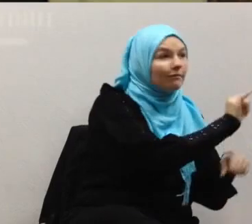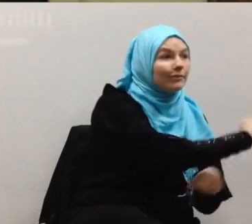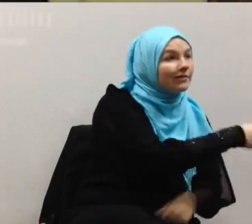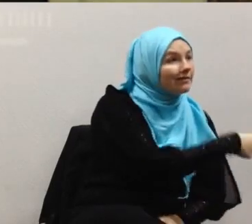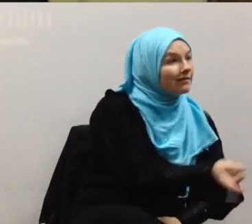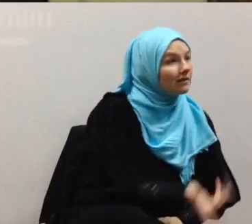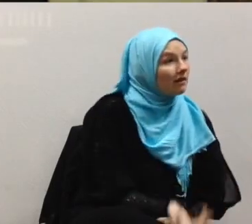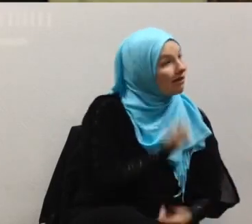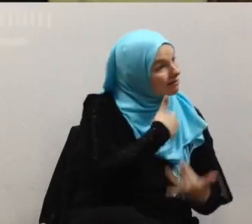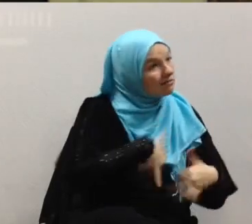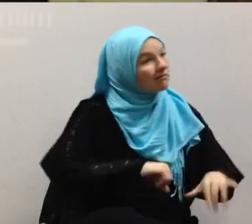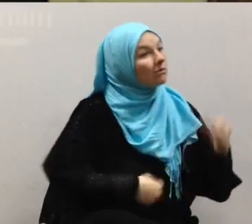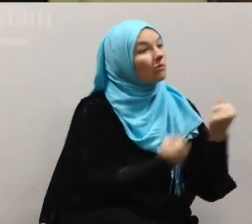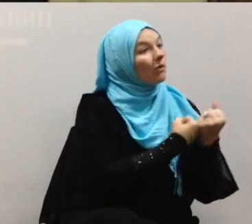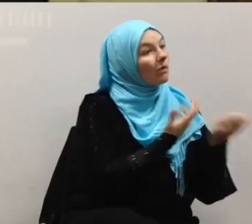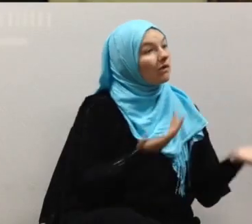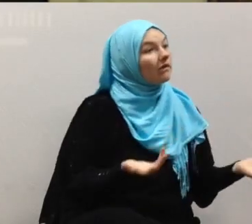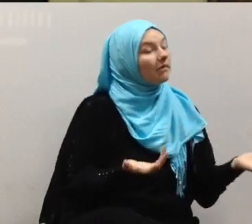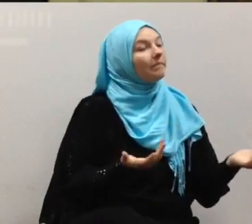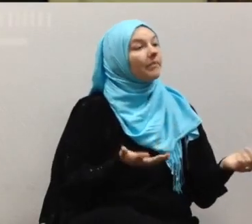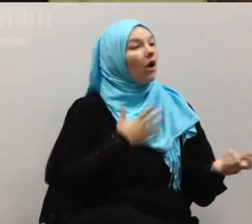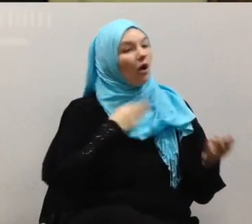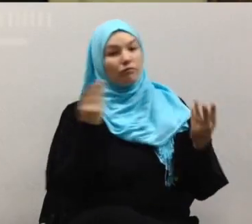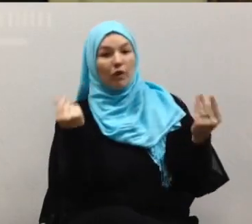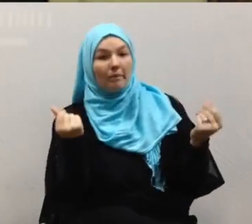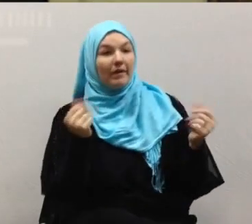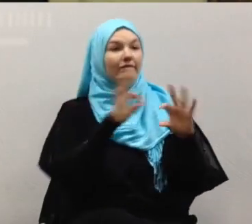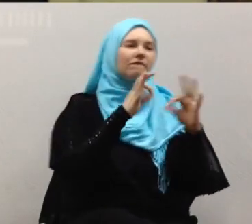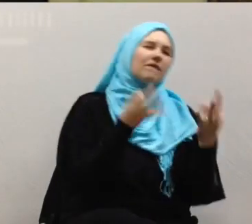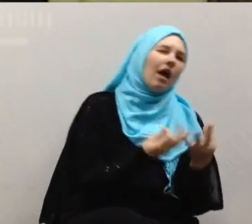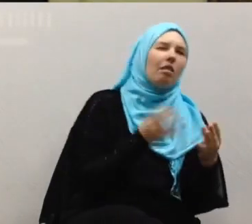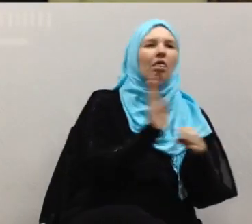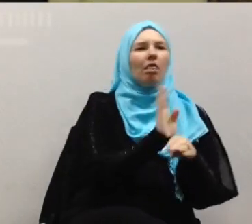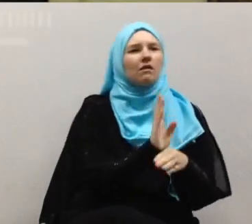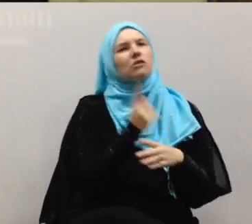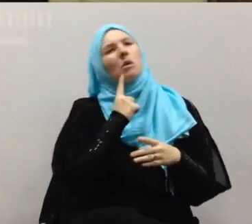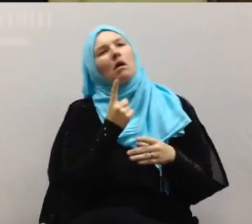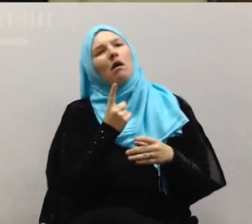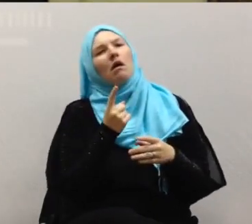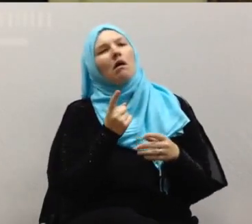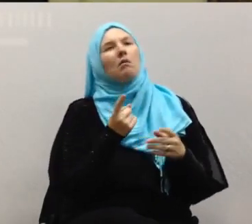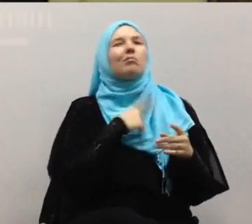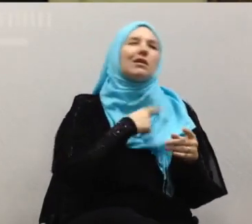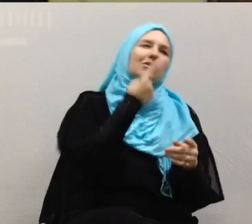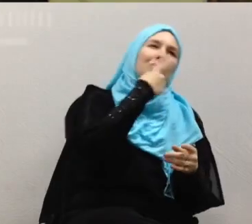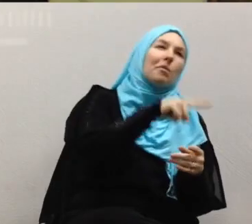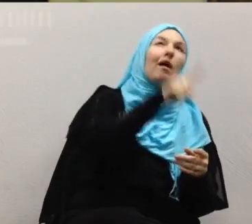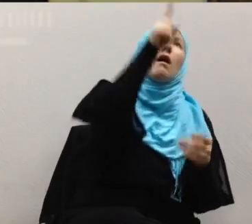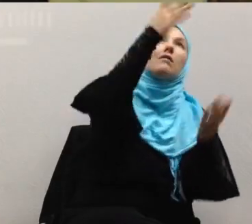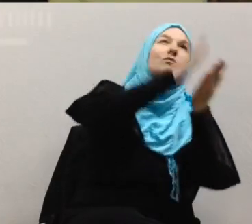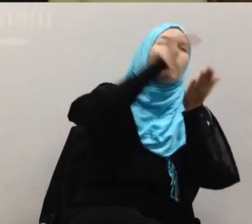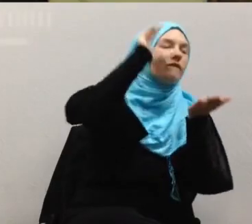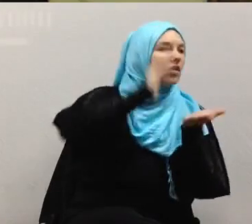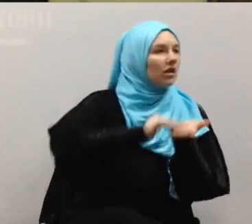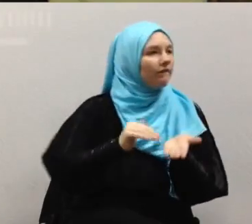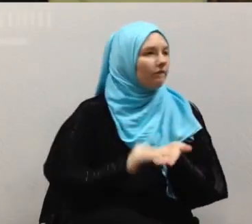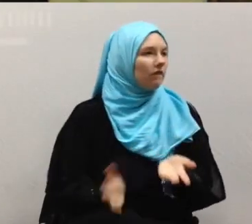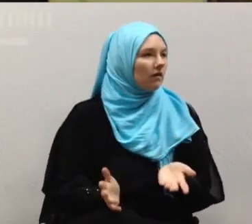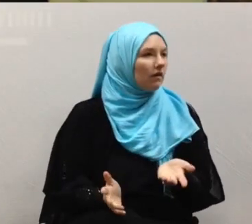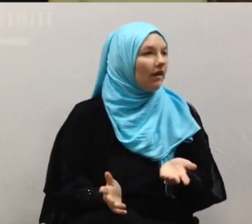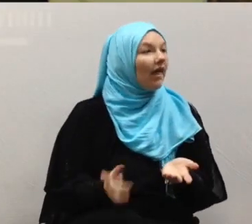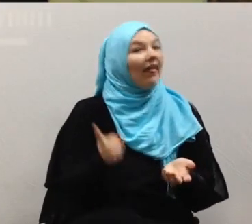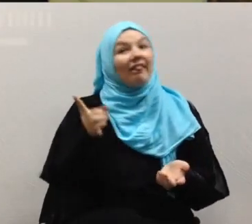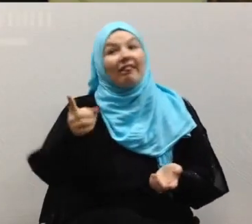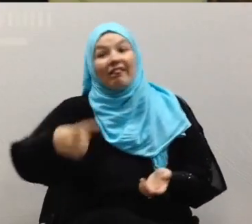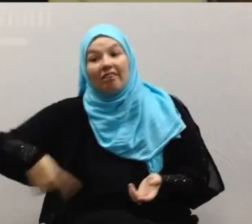Our properties and our families occupied us, so ask forgiveness for us. They want the Prophet in